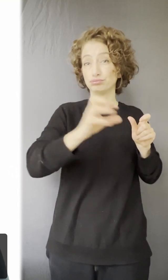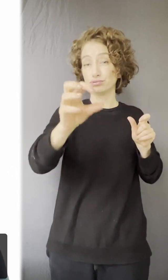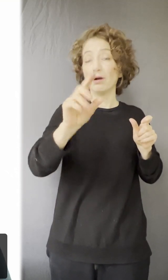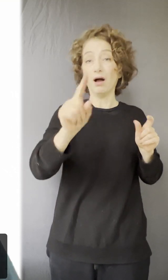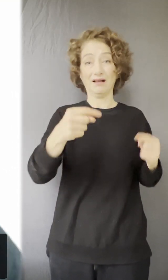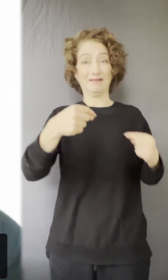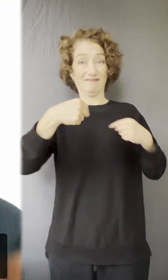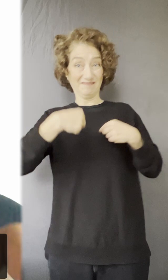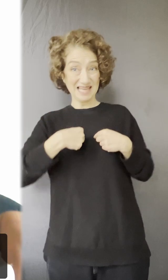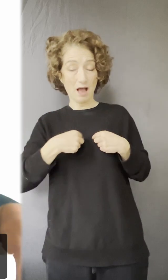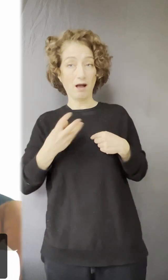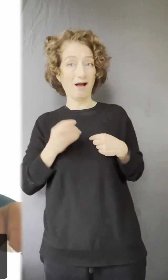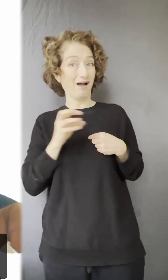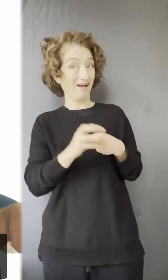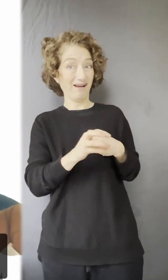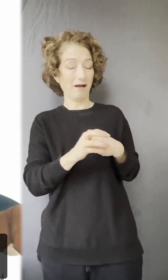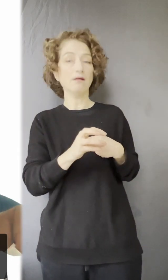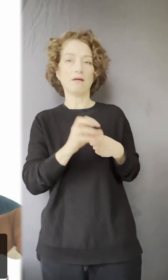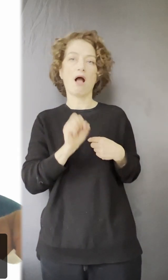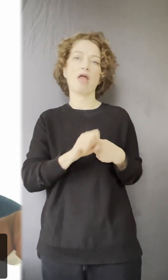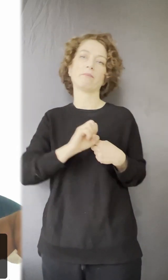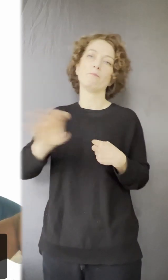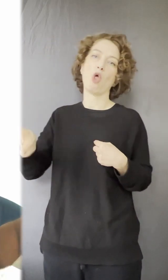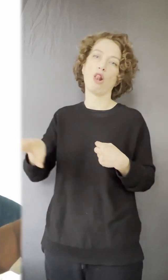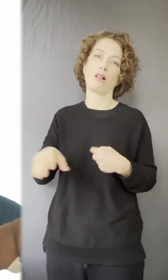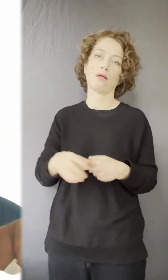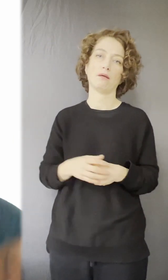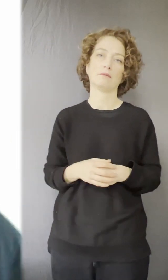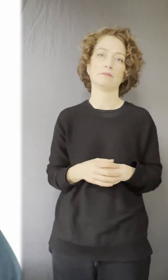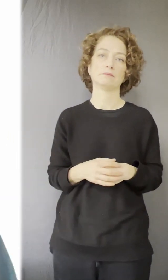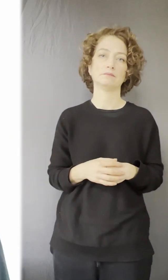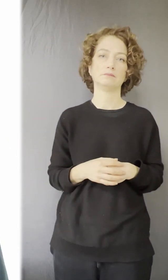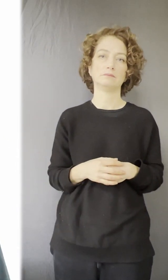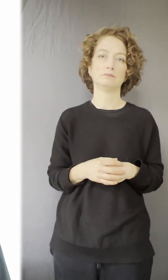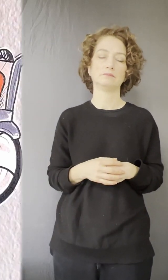belt, we become disposable.